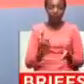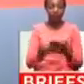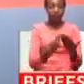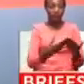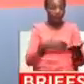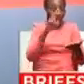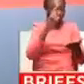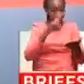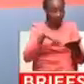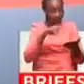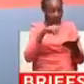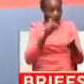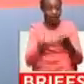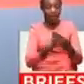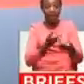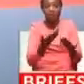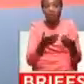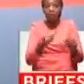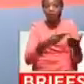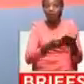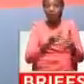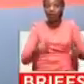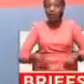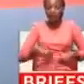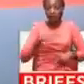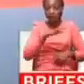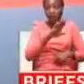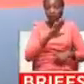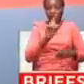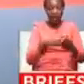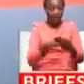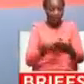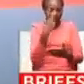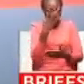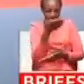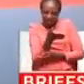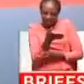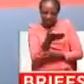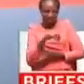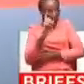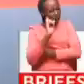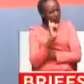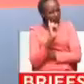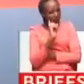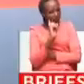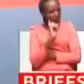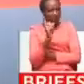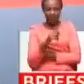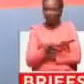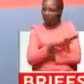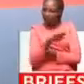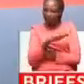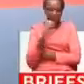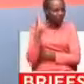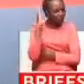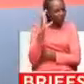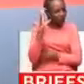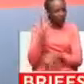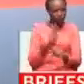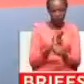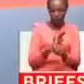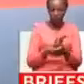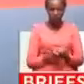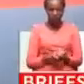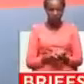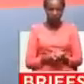you can conjure spirits, okay? So I saw all this stuff in his store and I was like, wow, this stuff is crazy, you know? And there's